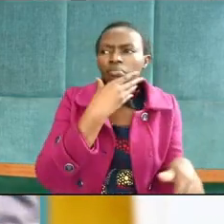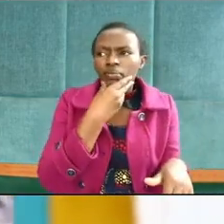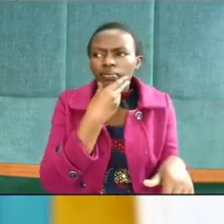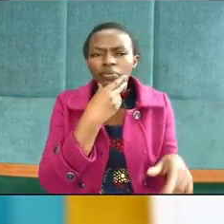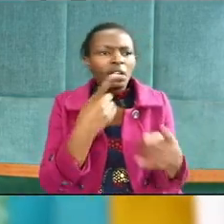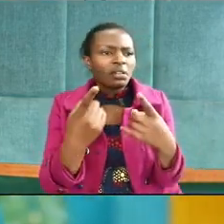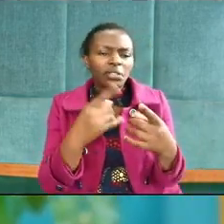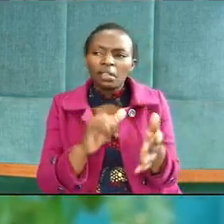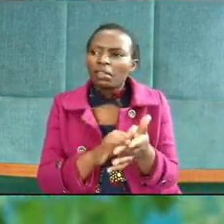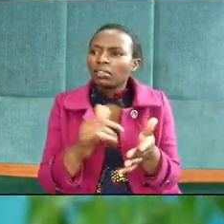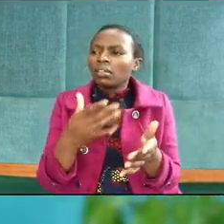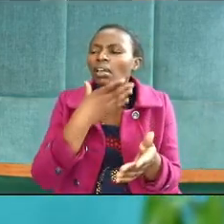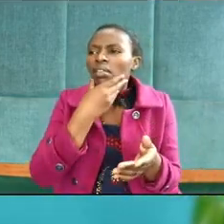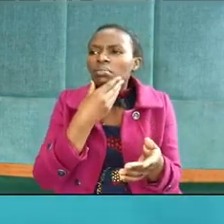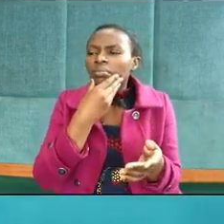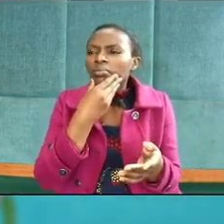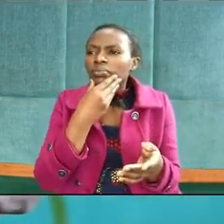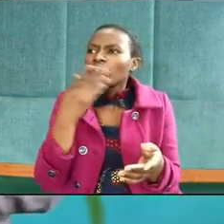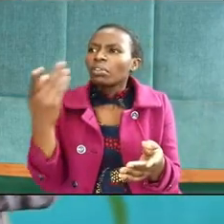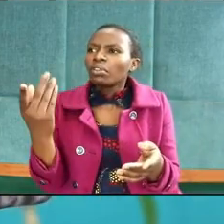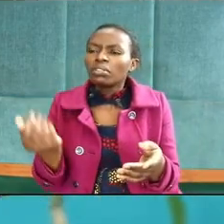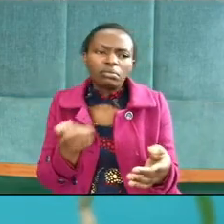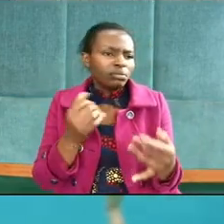your husband? Just imagine.